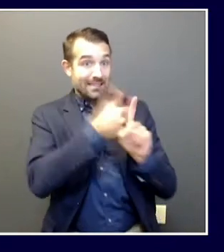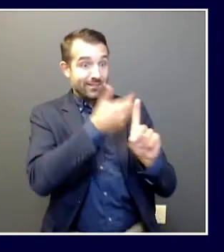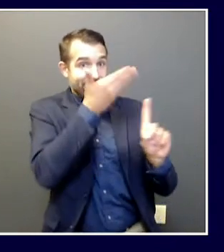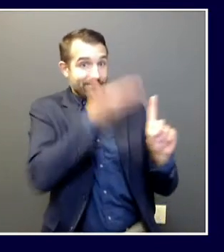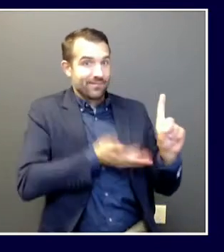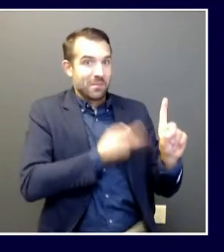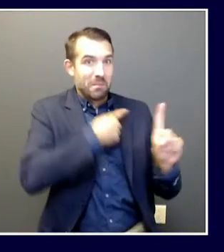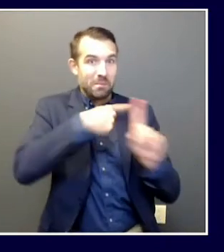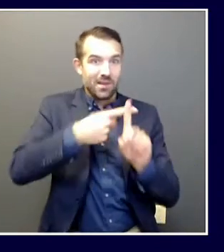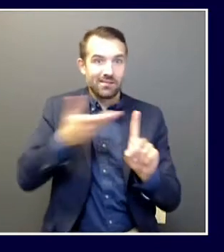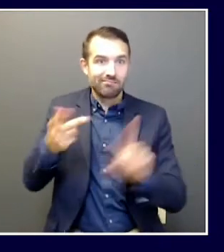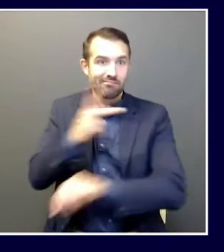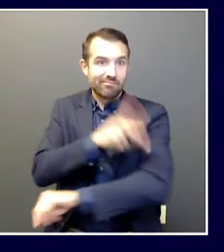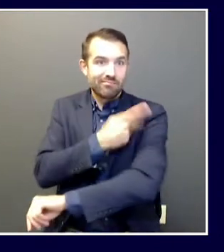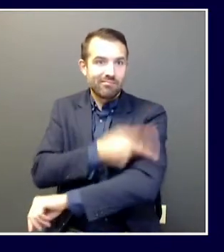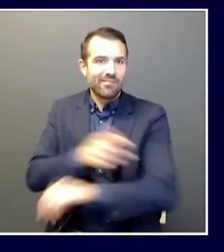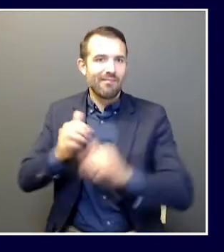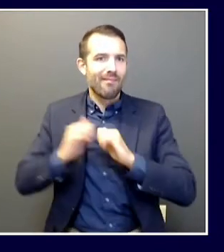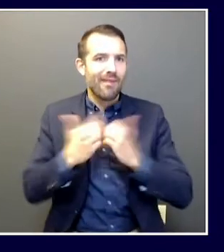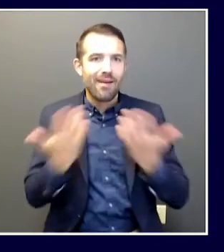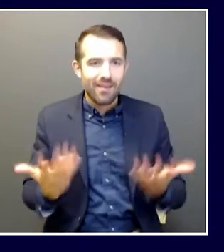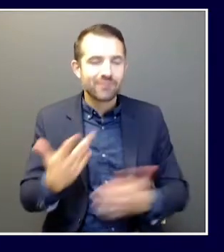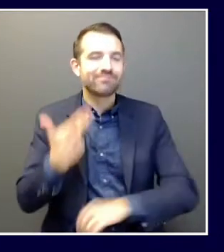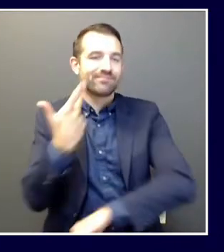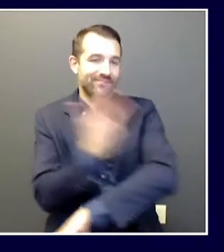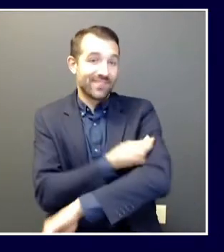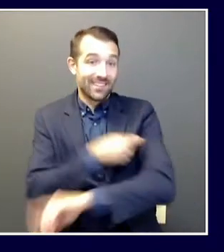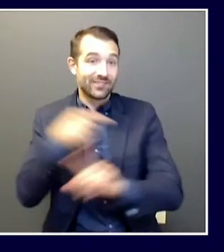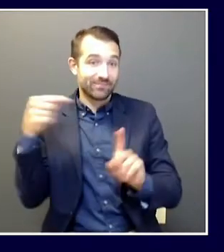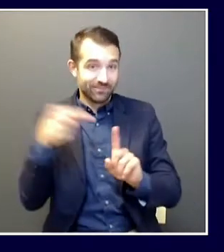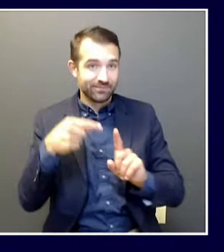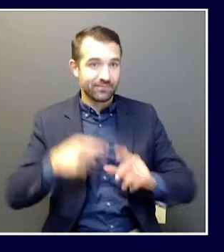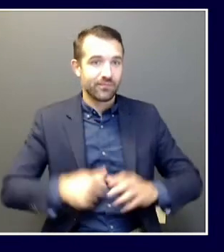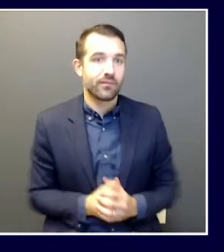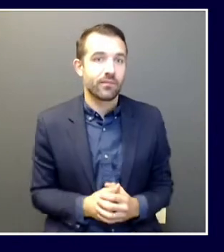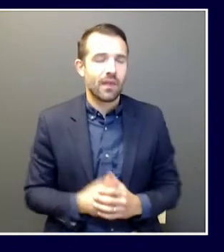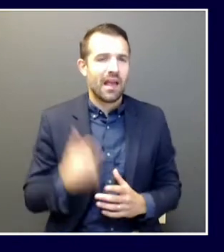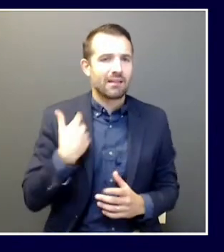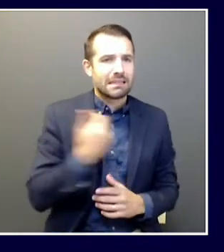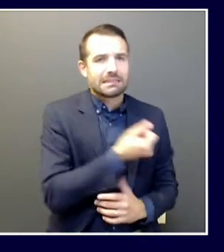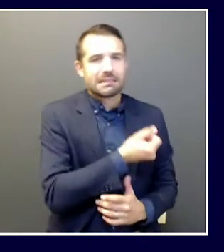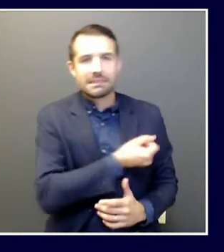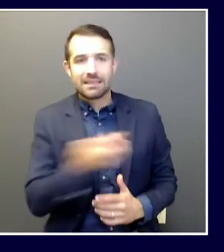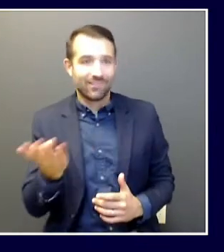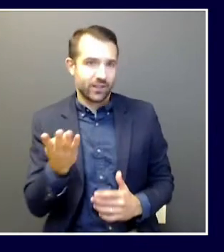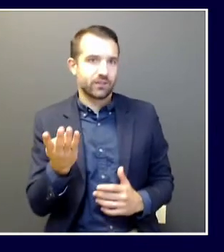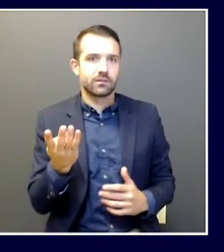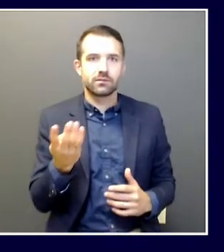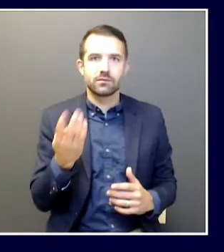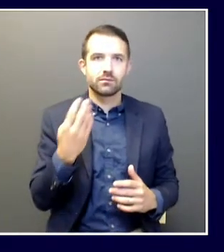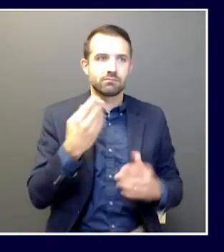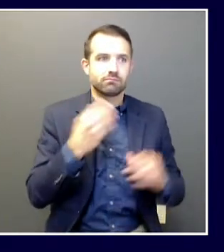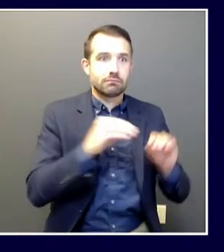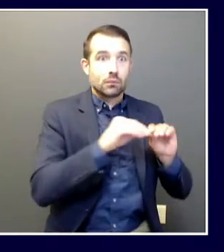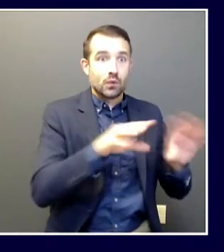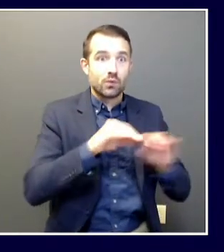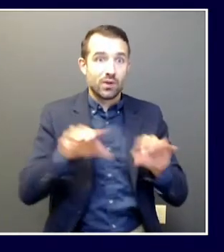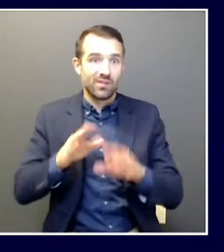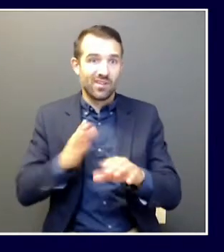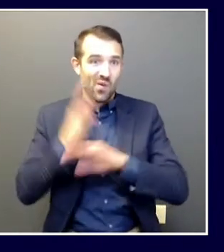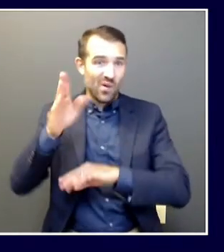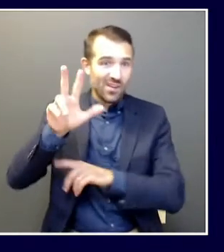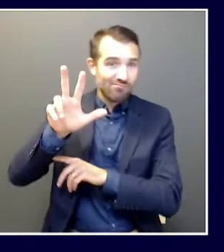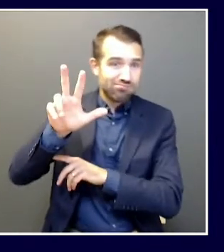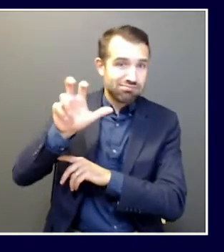vaccination. We have had literally dozens of outbreaks in healthcare facilities, over 300, as well as